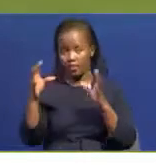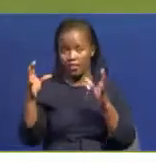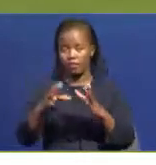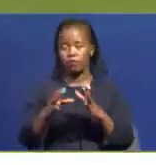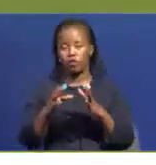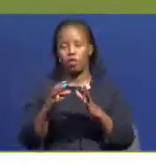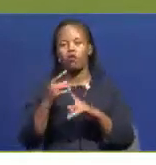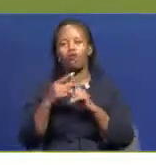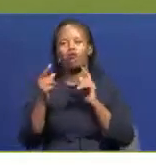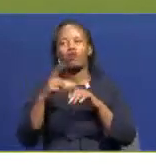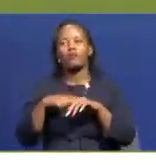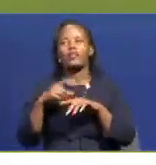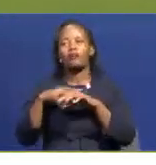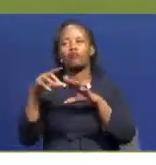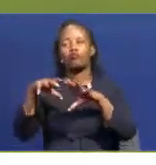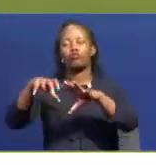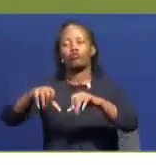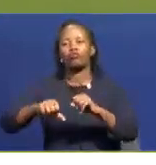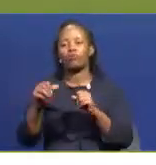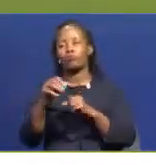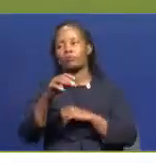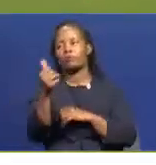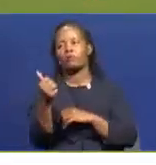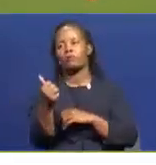Zako Logarusic.